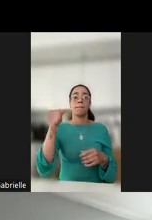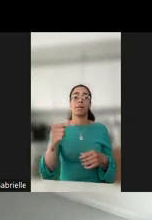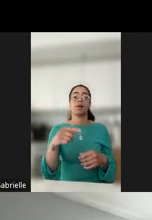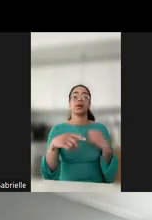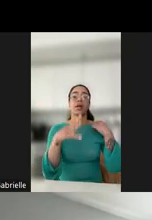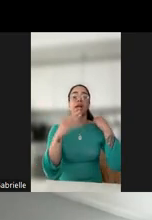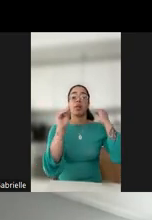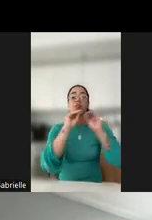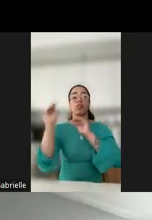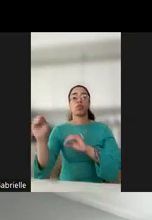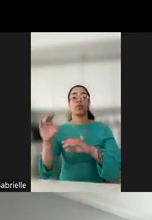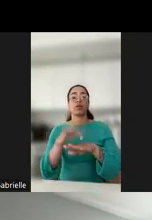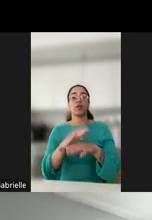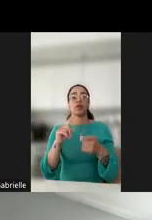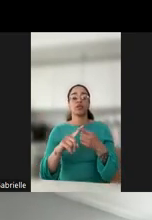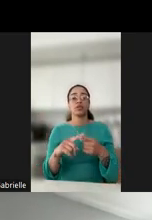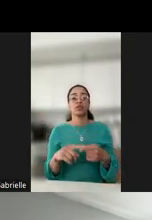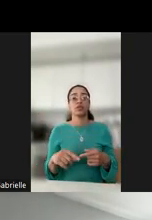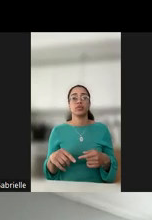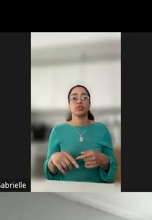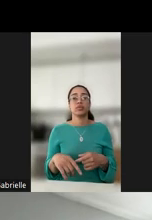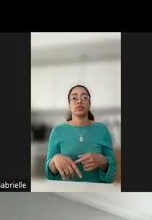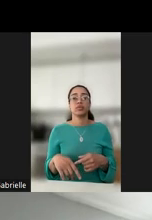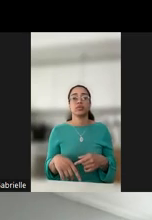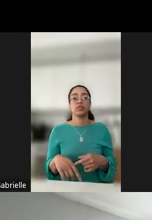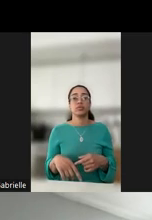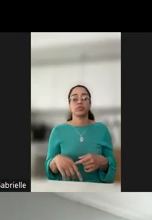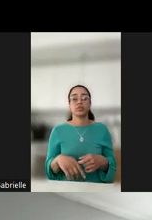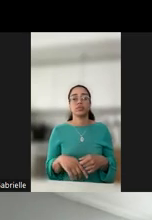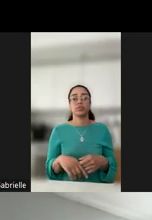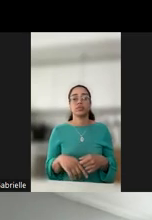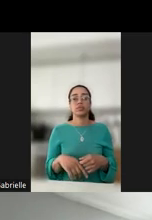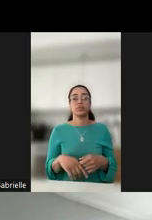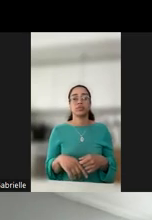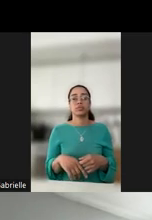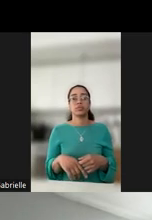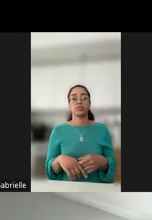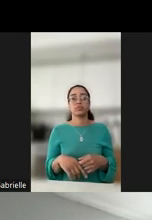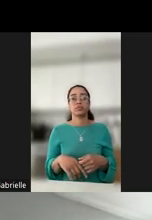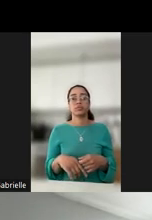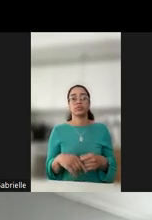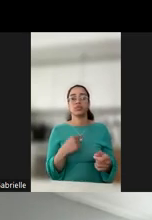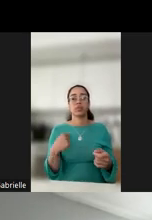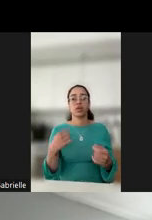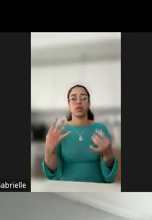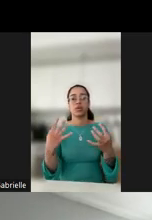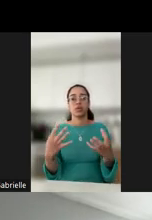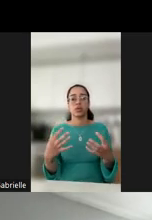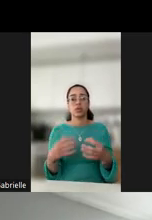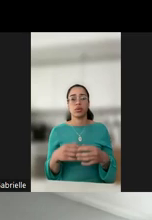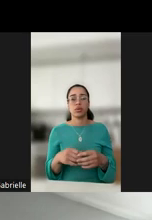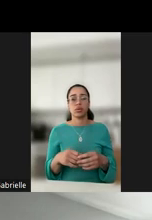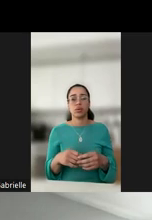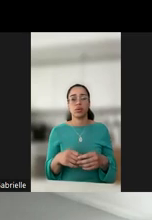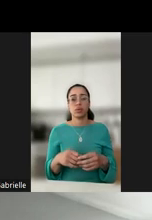is a state county there. It's good for farming, and that's why we have a quite large number